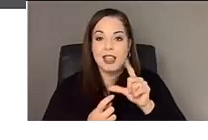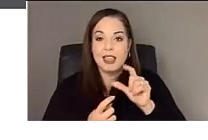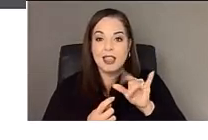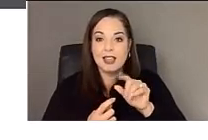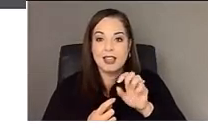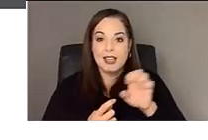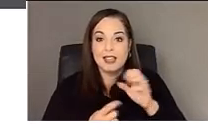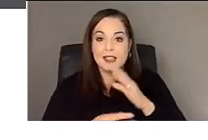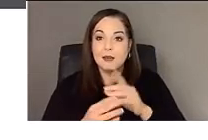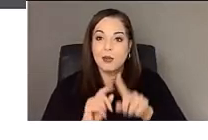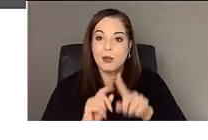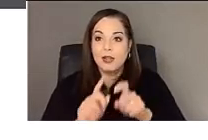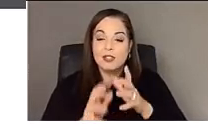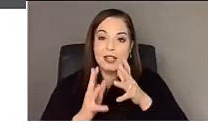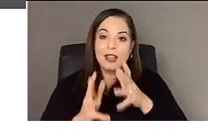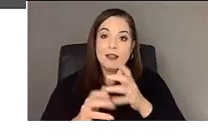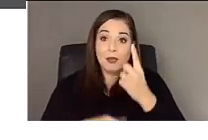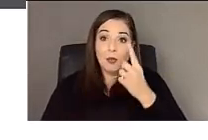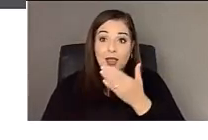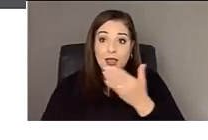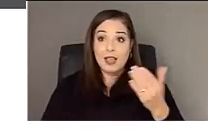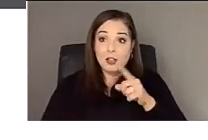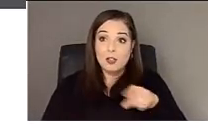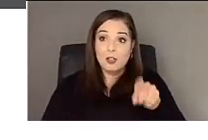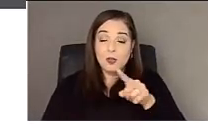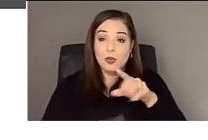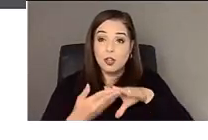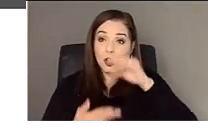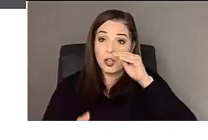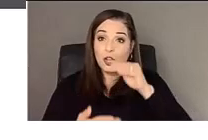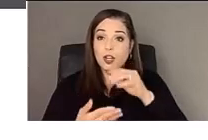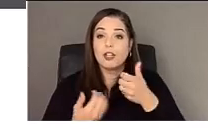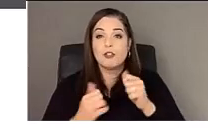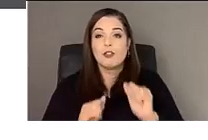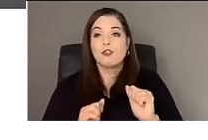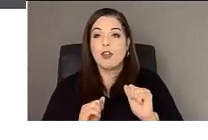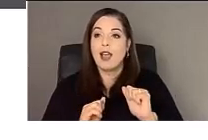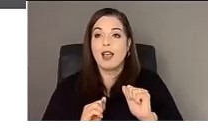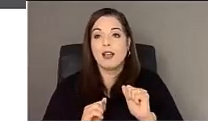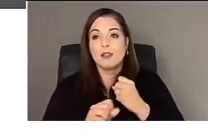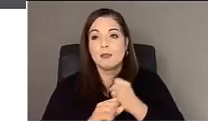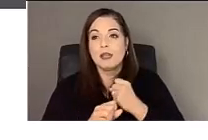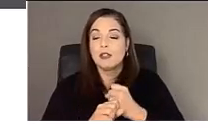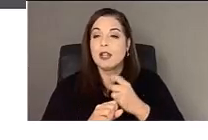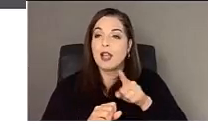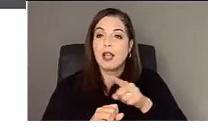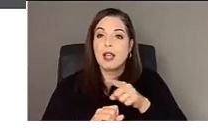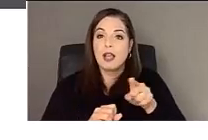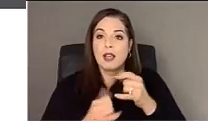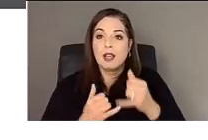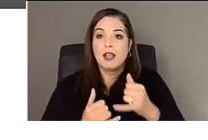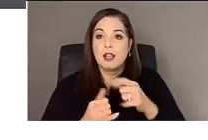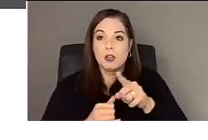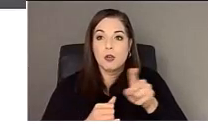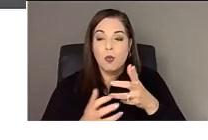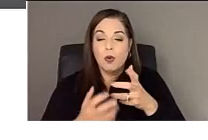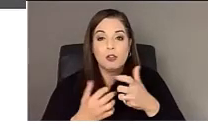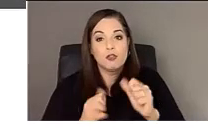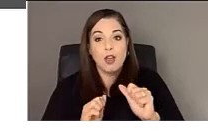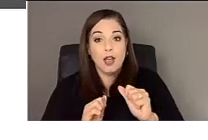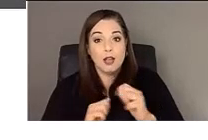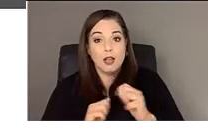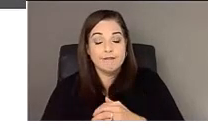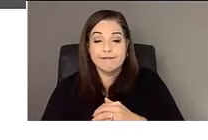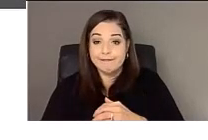with you, is there one thing that you would like to try in your work and share in the chat and maybe in the Q and A, we can, we can talk about that. Um, and again, there are